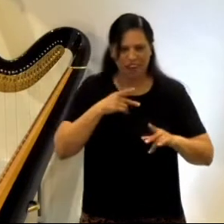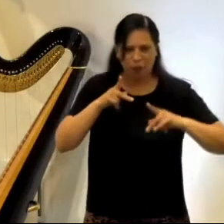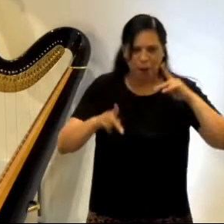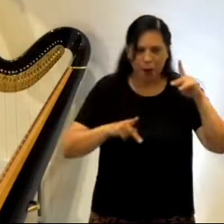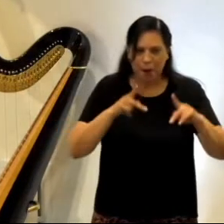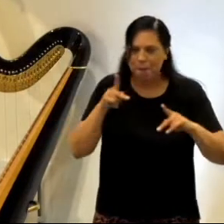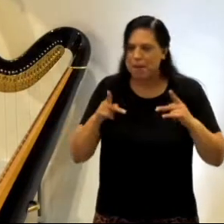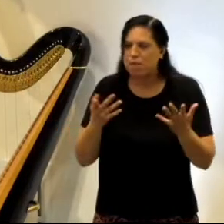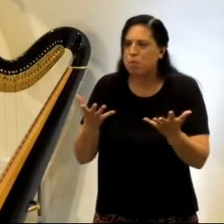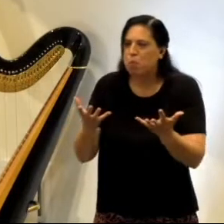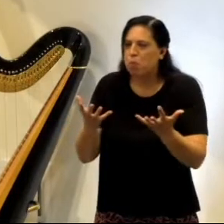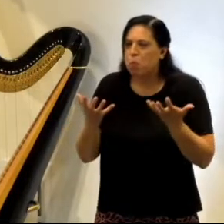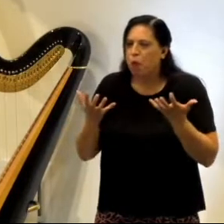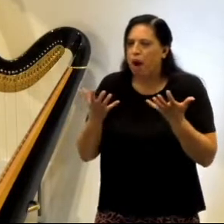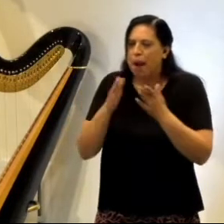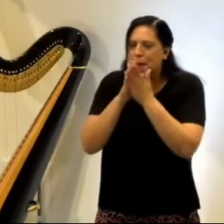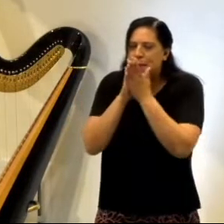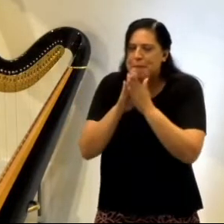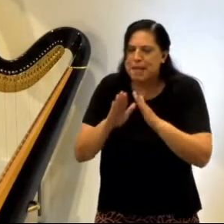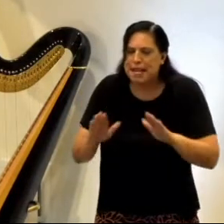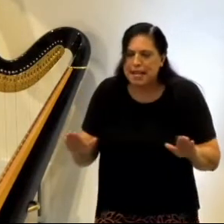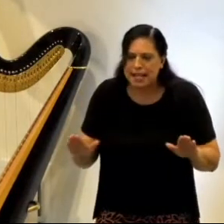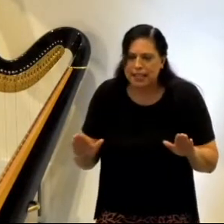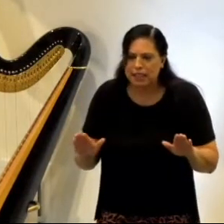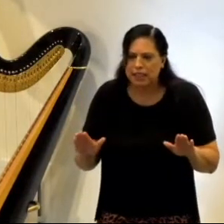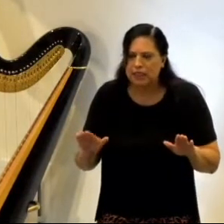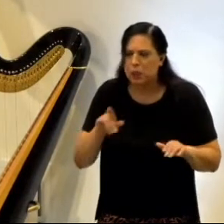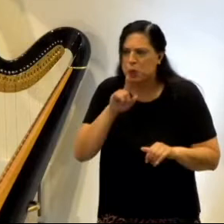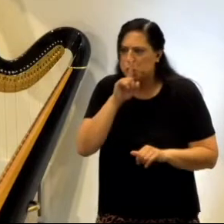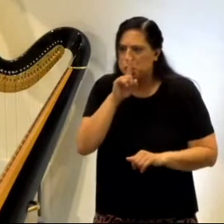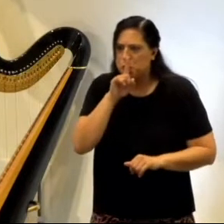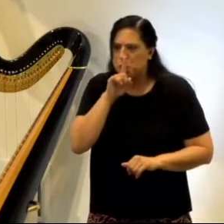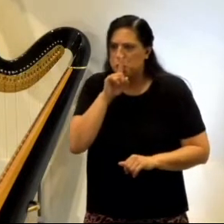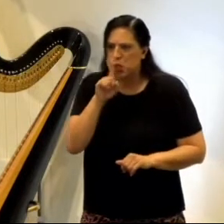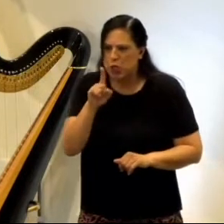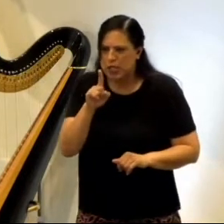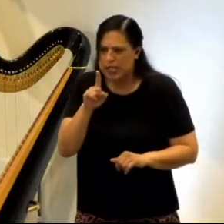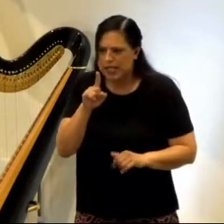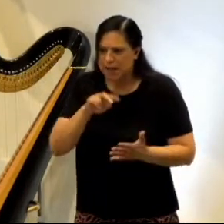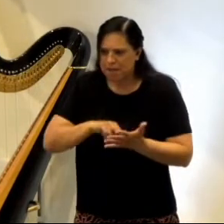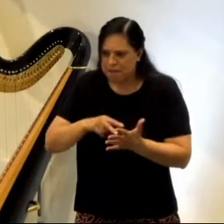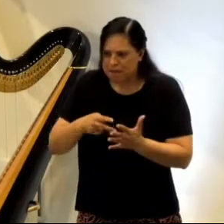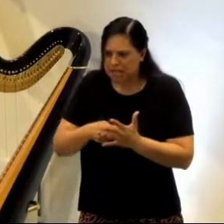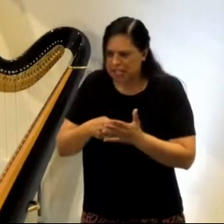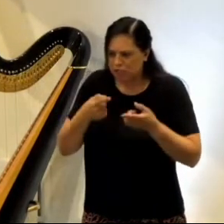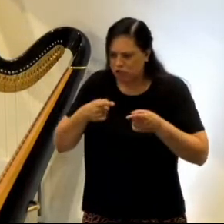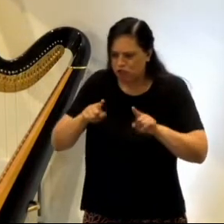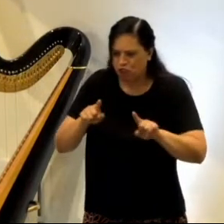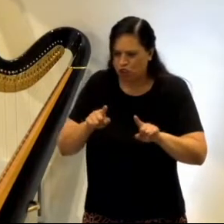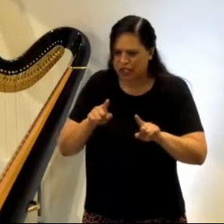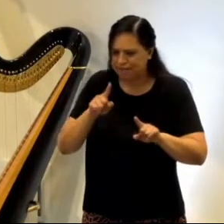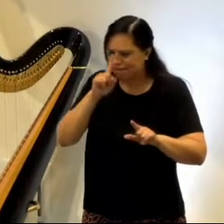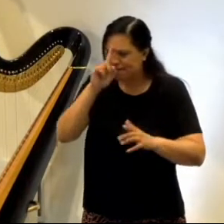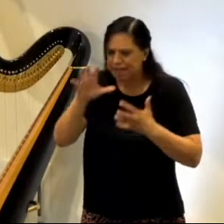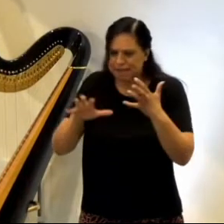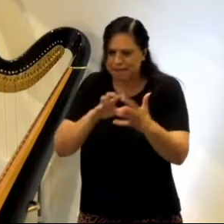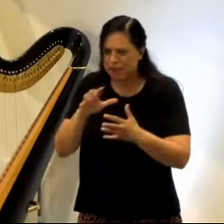are longing for peace and assurance and meaning in these confusing, conflicting